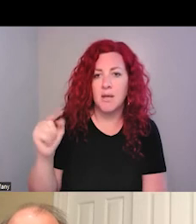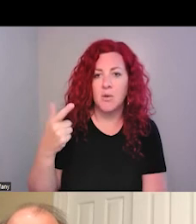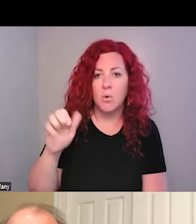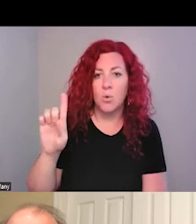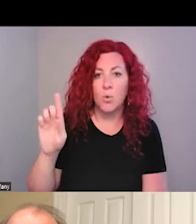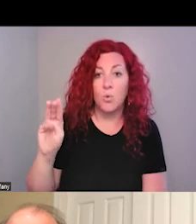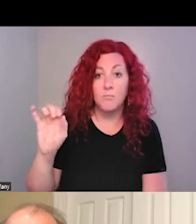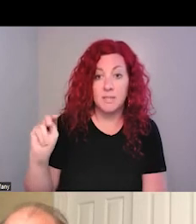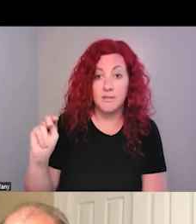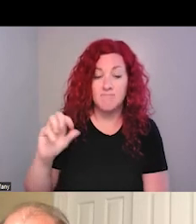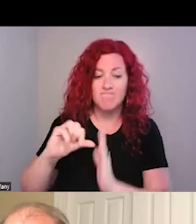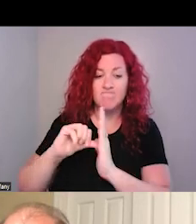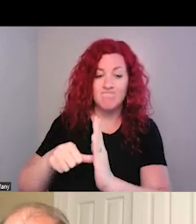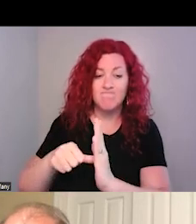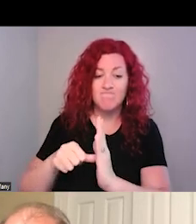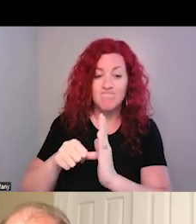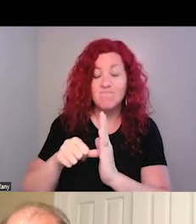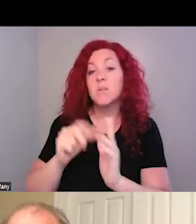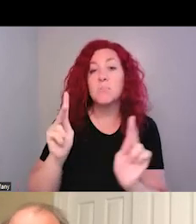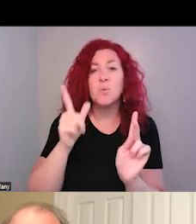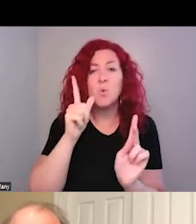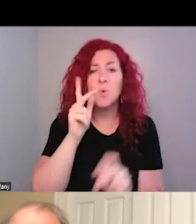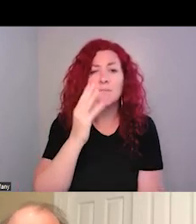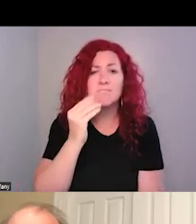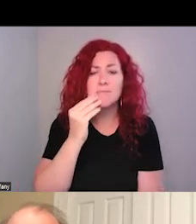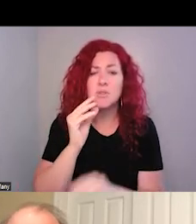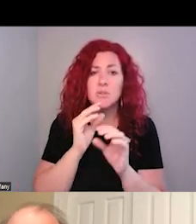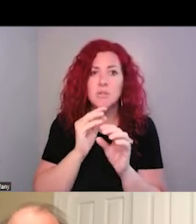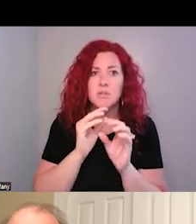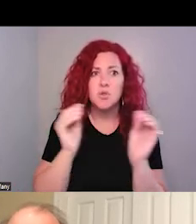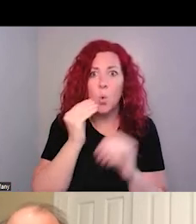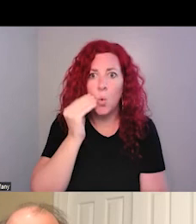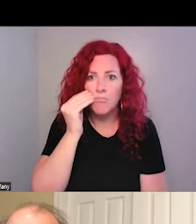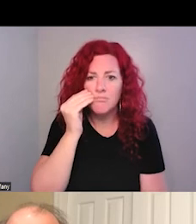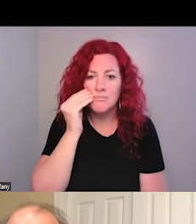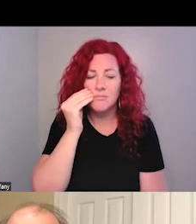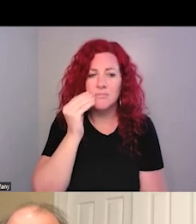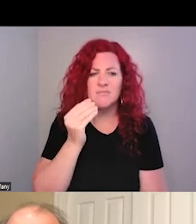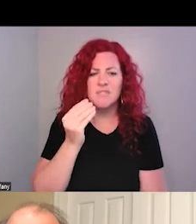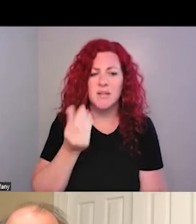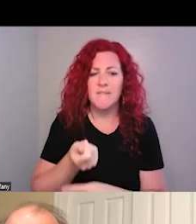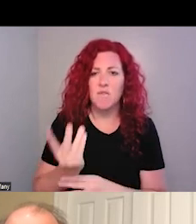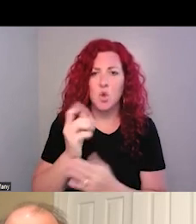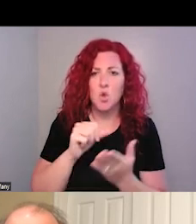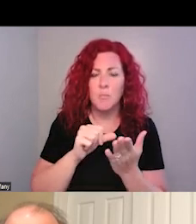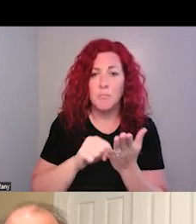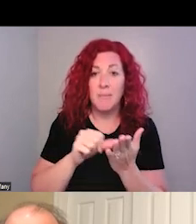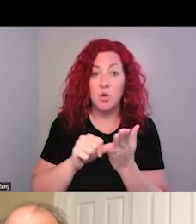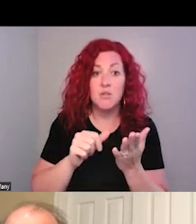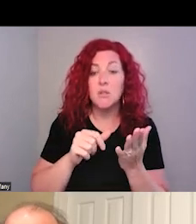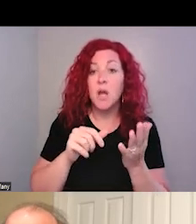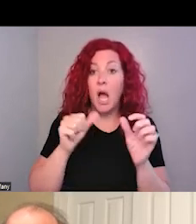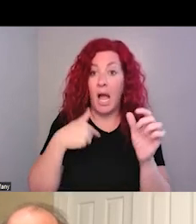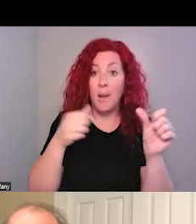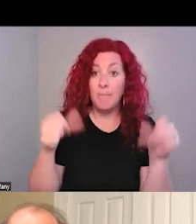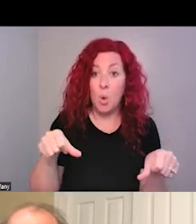emphasis on people who are experiencing homelessness. Megan put a couple of papers into the chat that we have worked